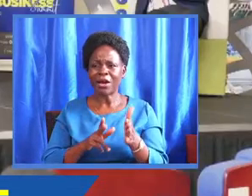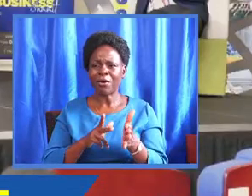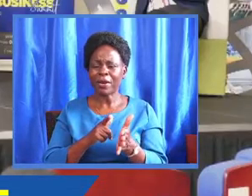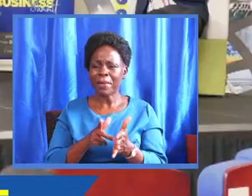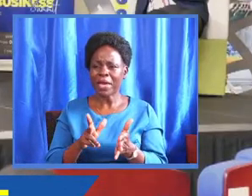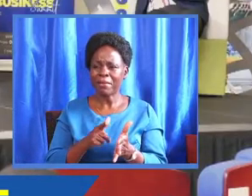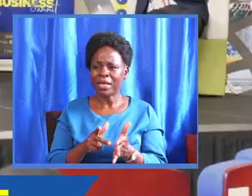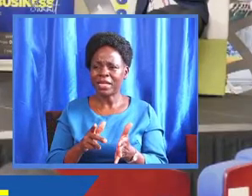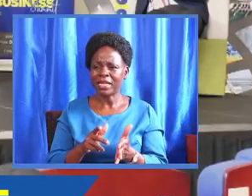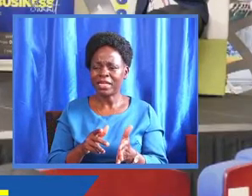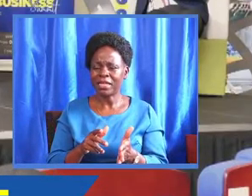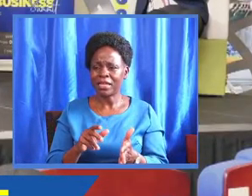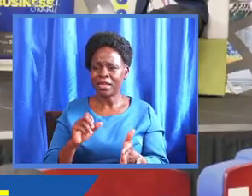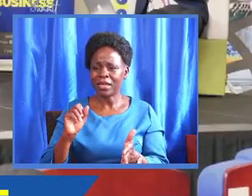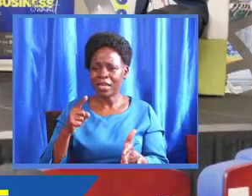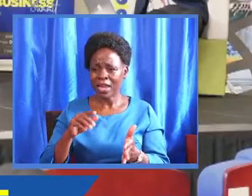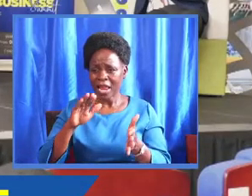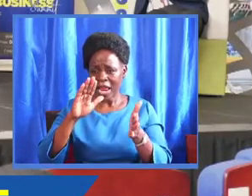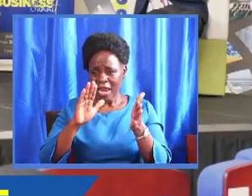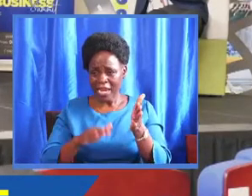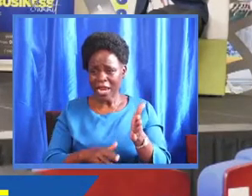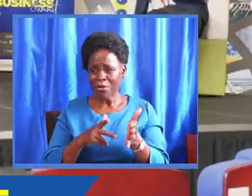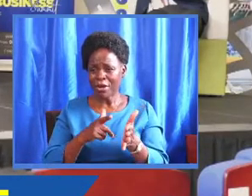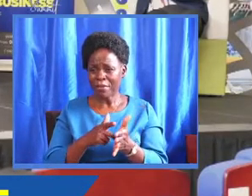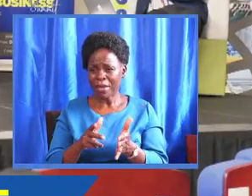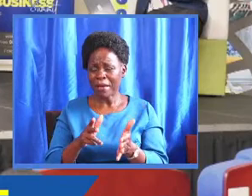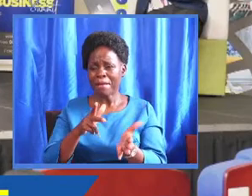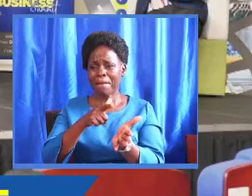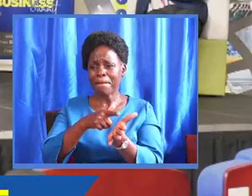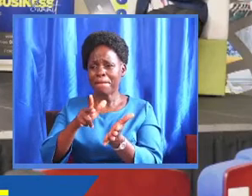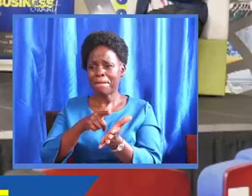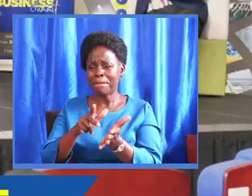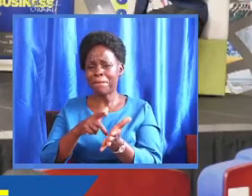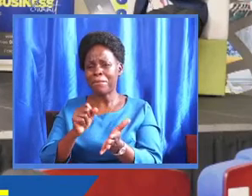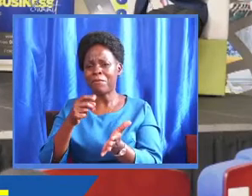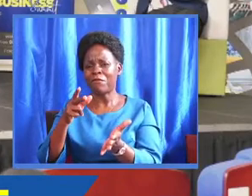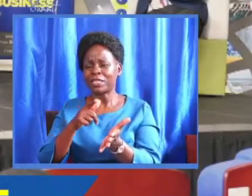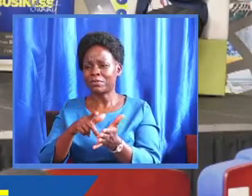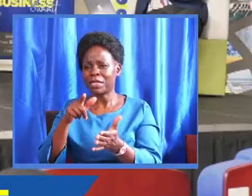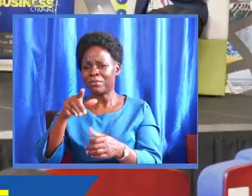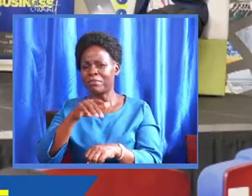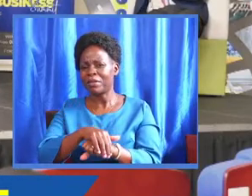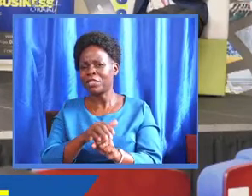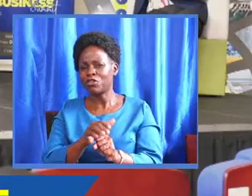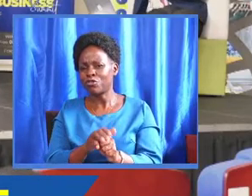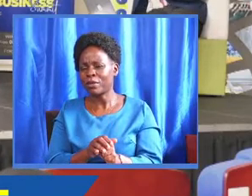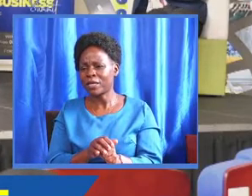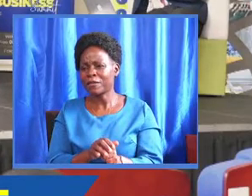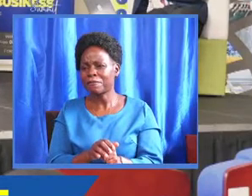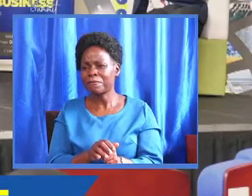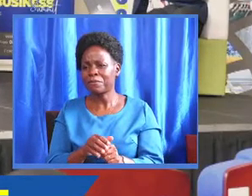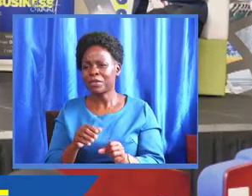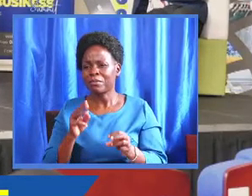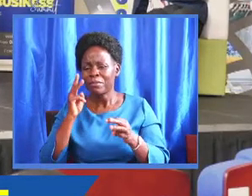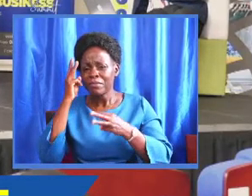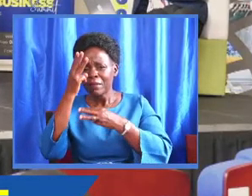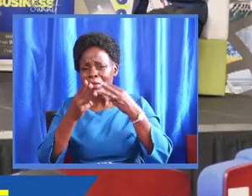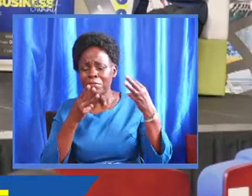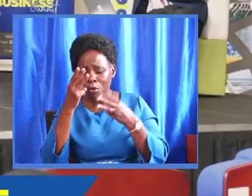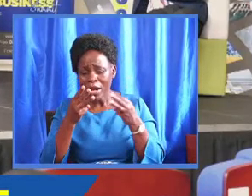this... Sorry? The down payment, the payment, the first payment that you make at once, seems to worry people a